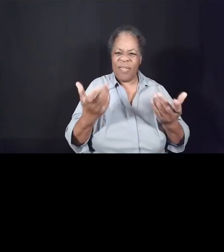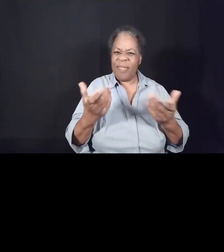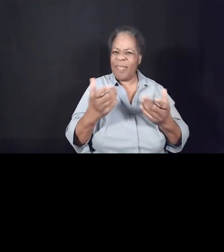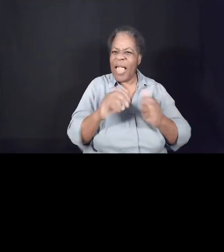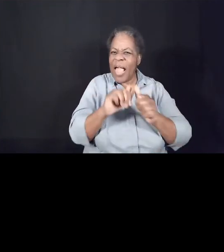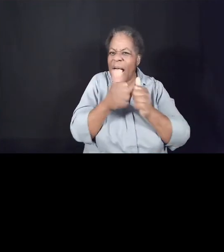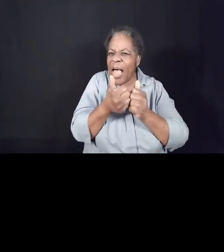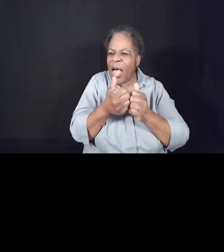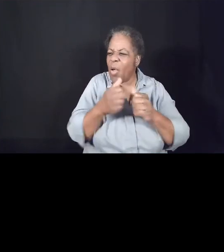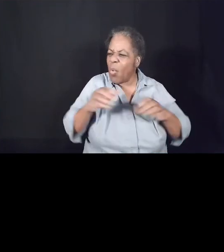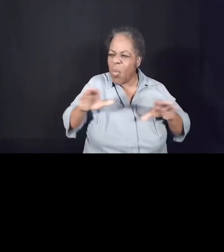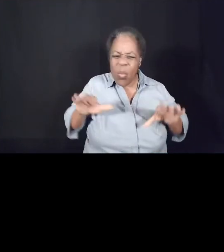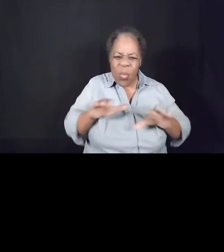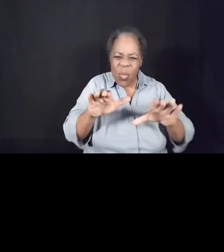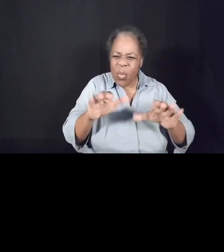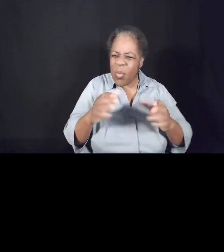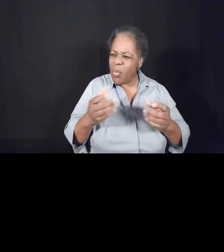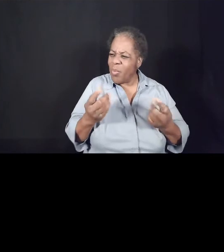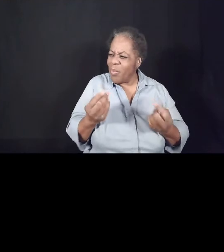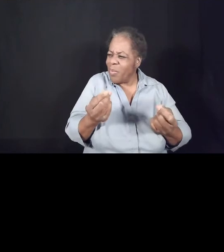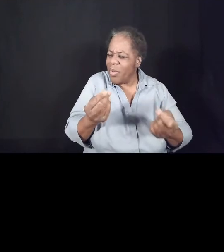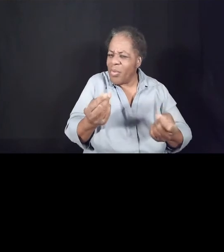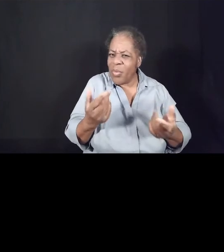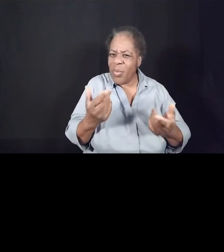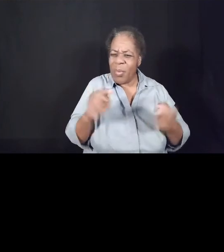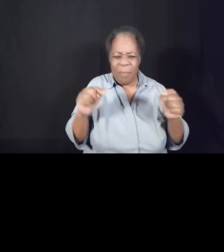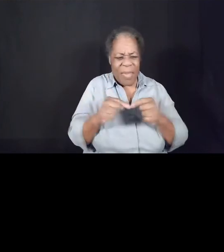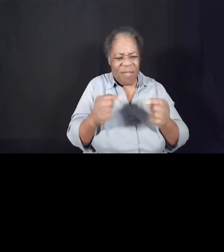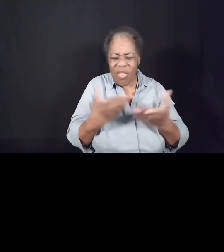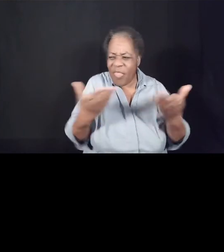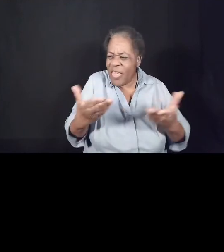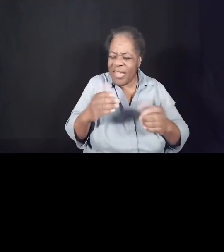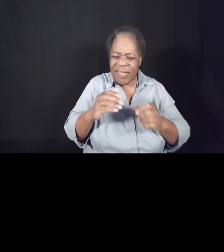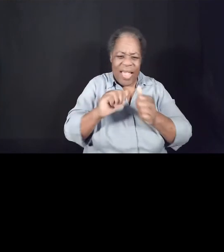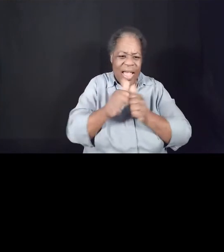things and very painful things. How do you not lose heart?